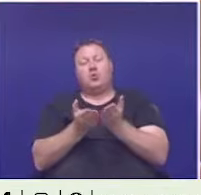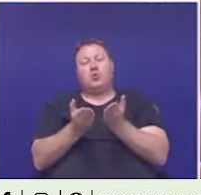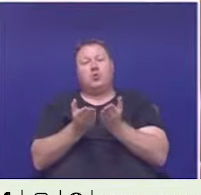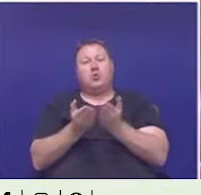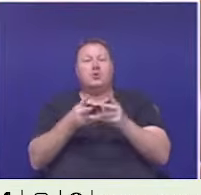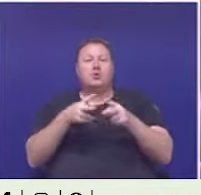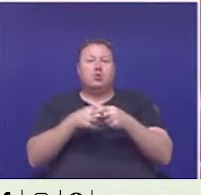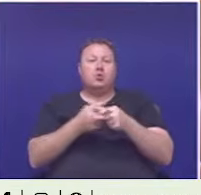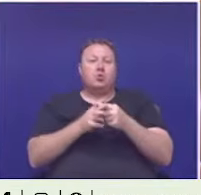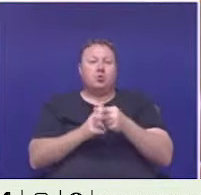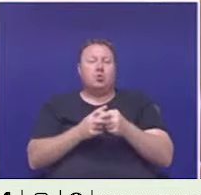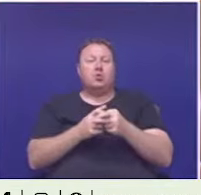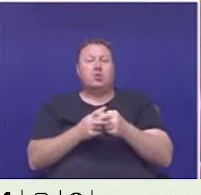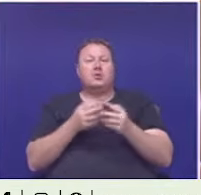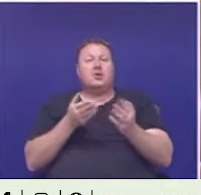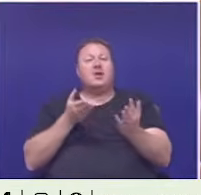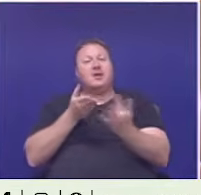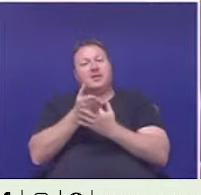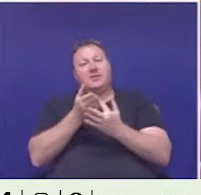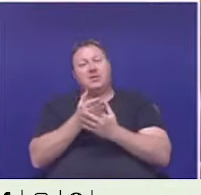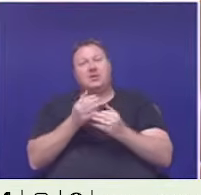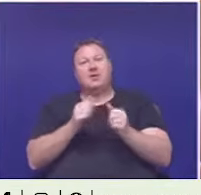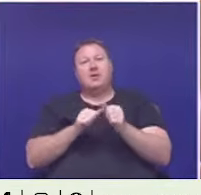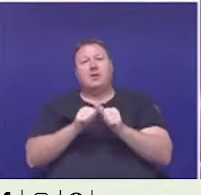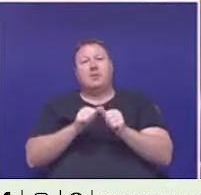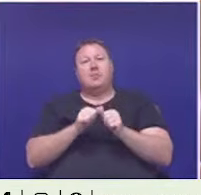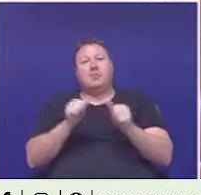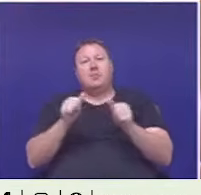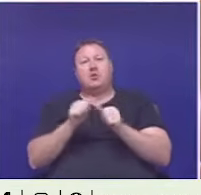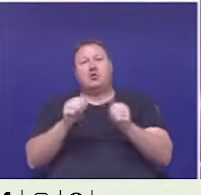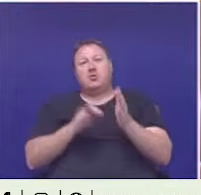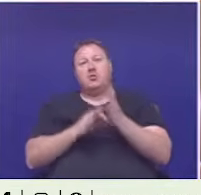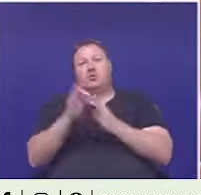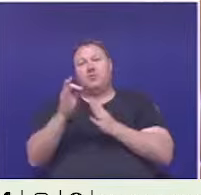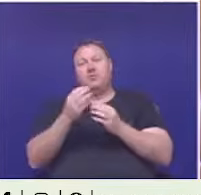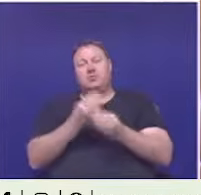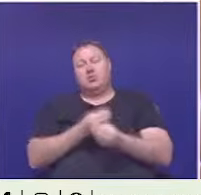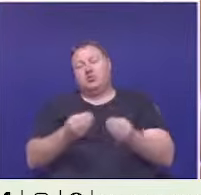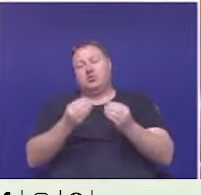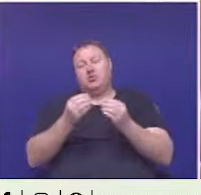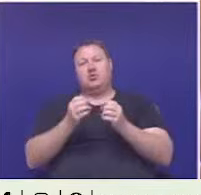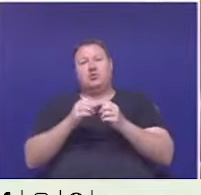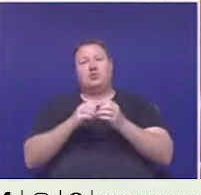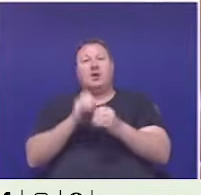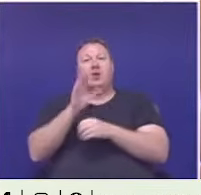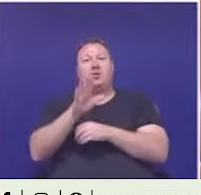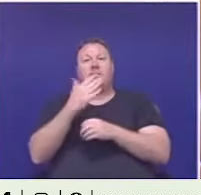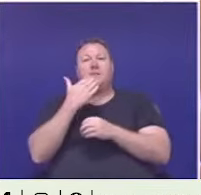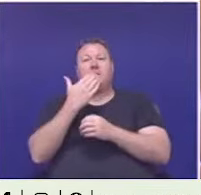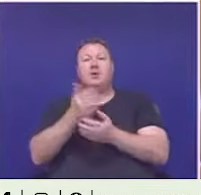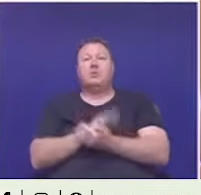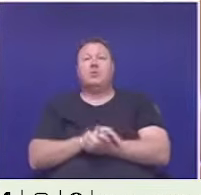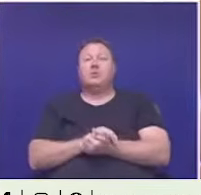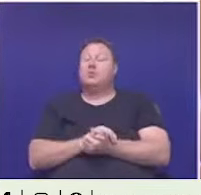numeracy intervention to produce measurable improvement in learner outcomes? Thank you. Thank you. Over to you,